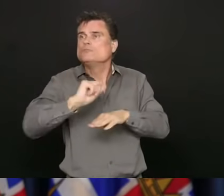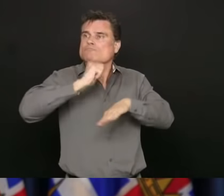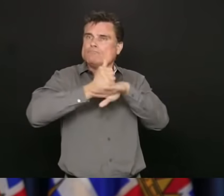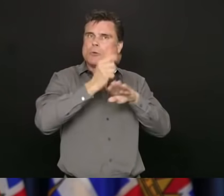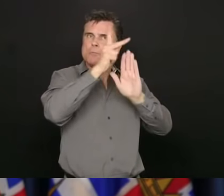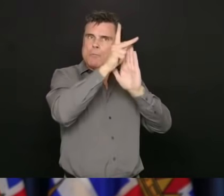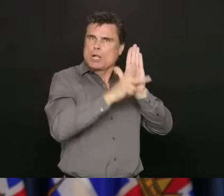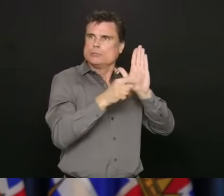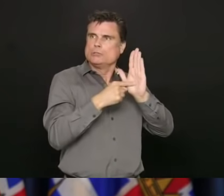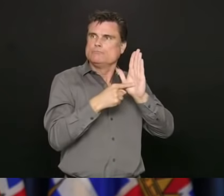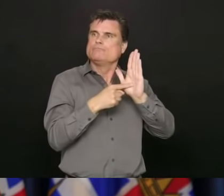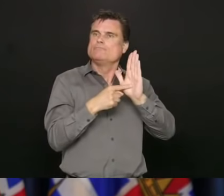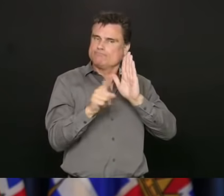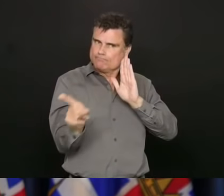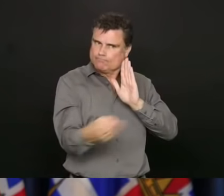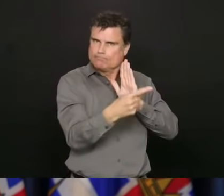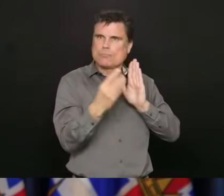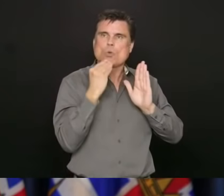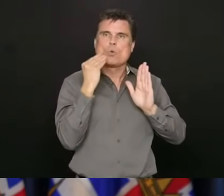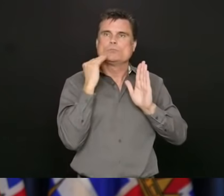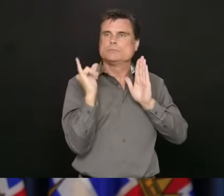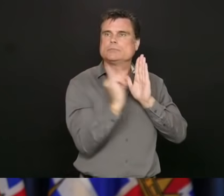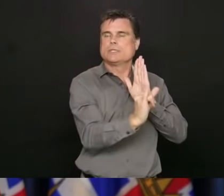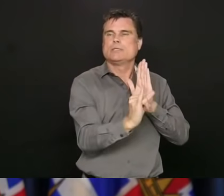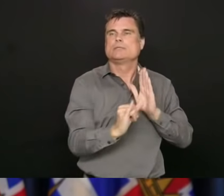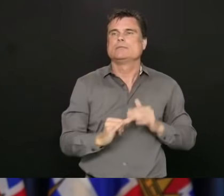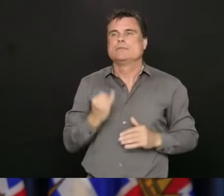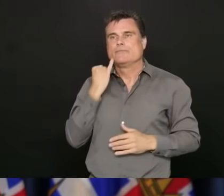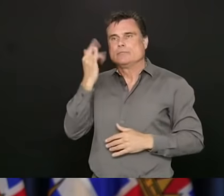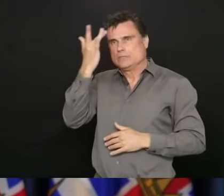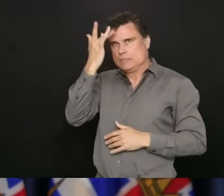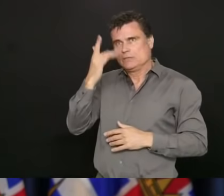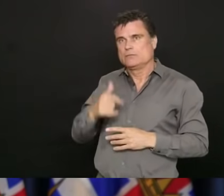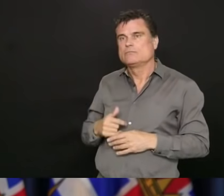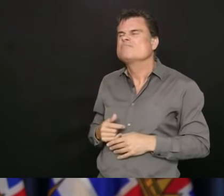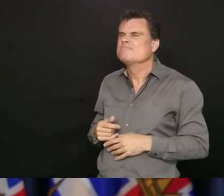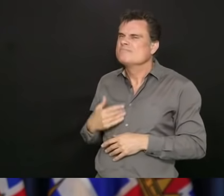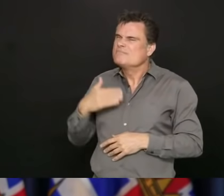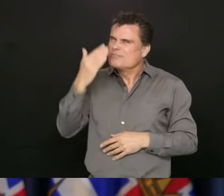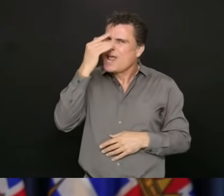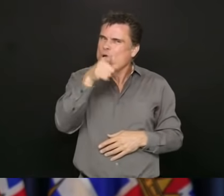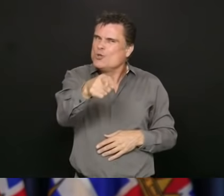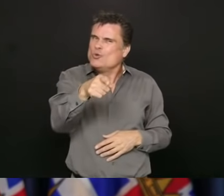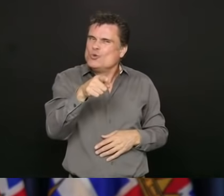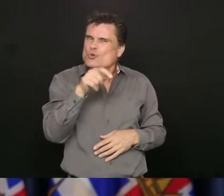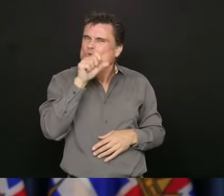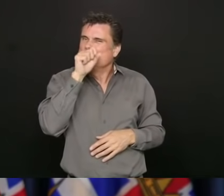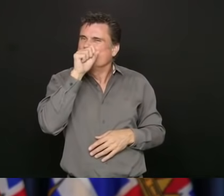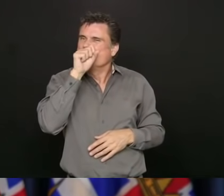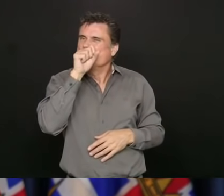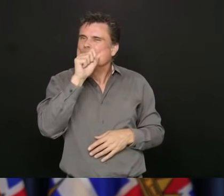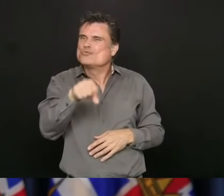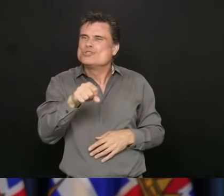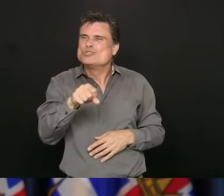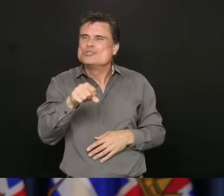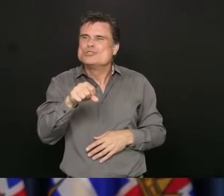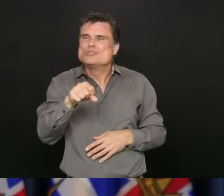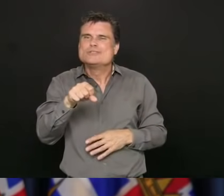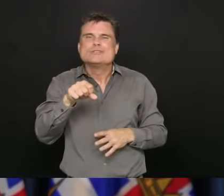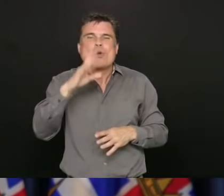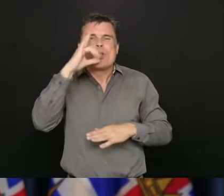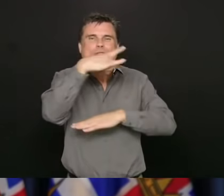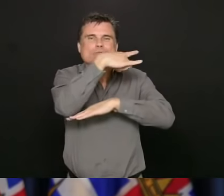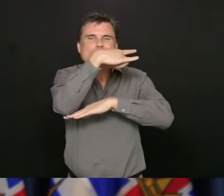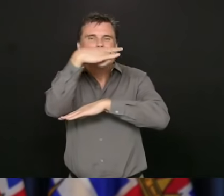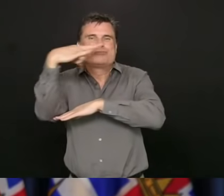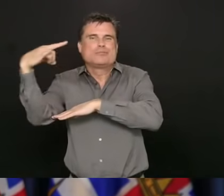has been, and I'm looking forward to season 2, and I know you are as well. So I'll get that off the table right now. But we don't have